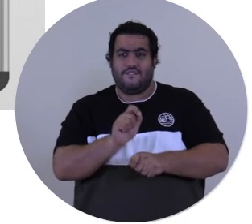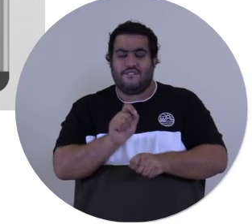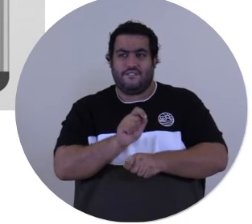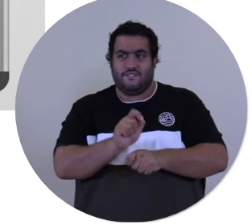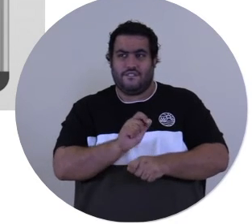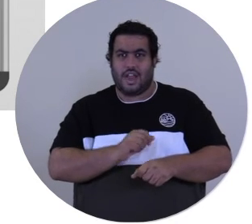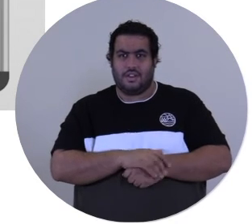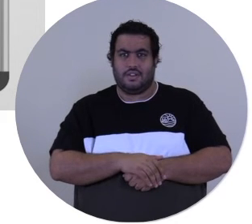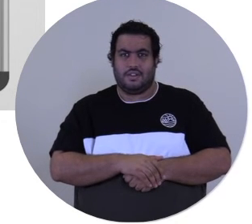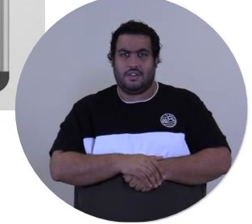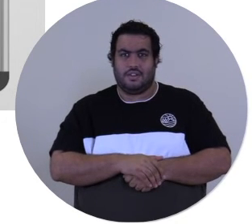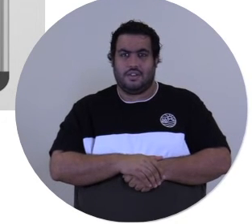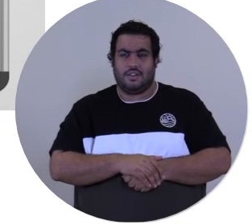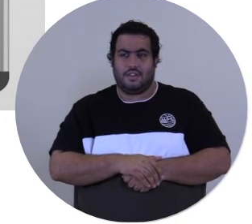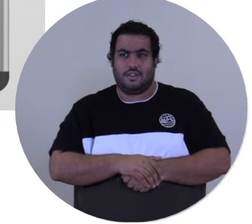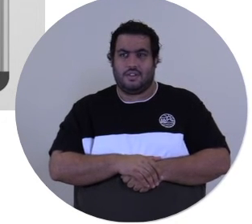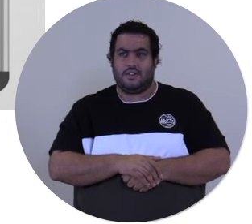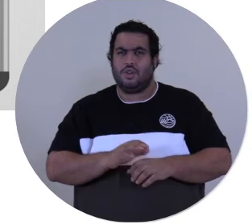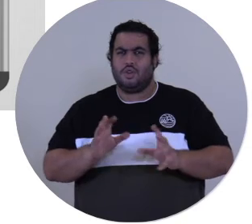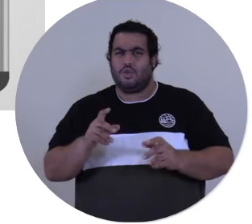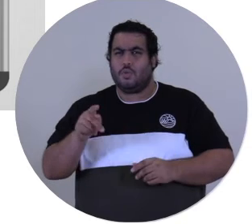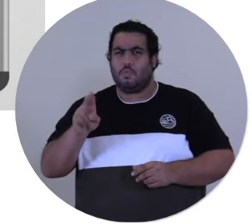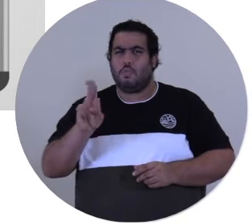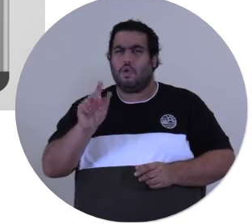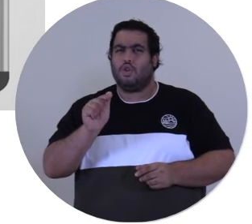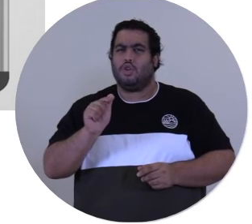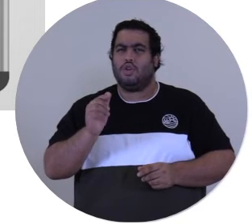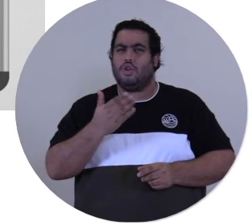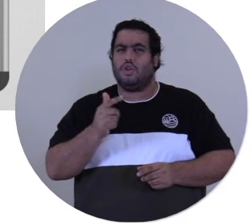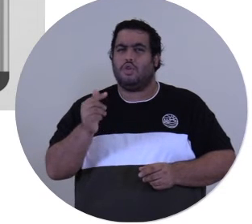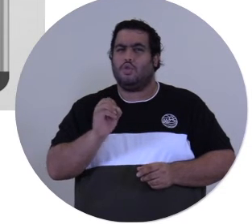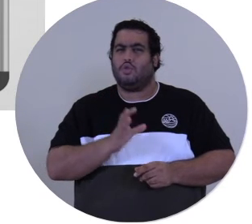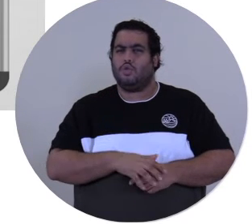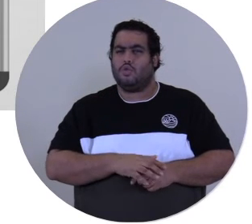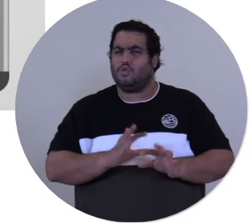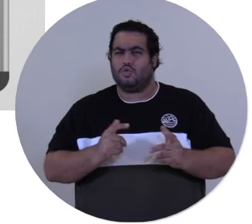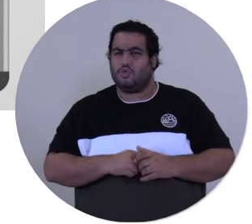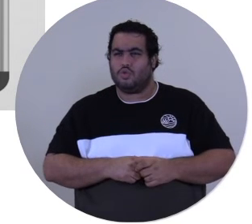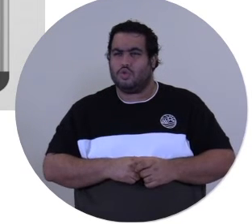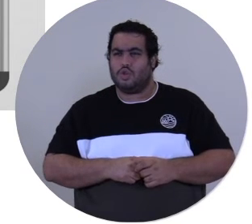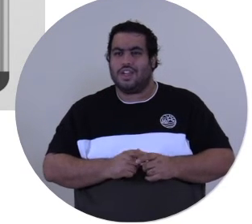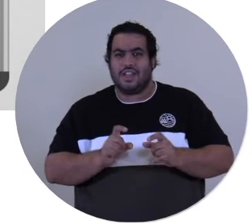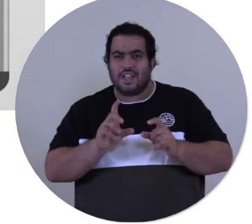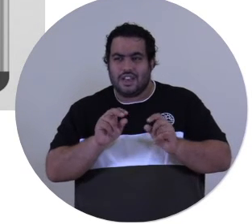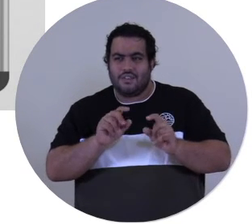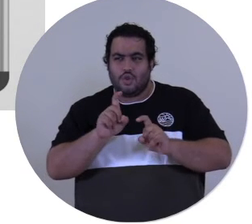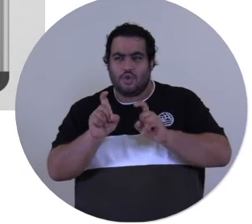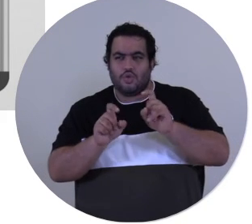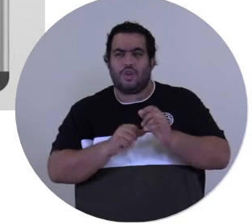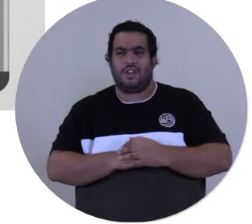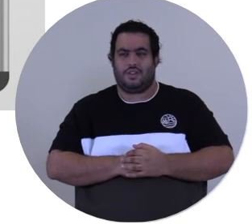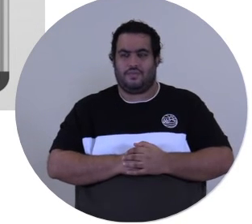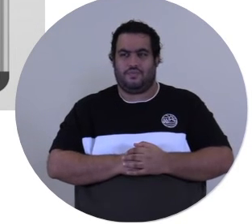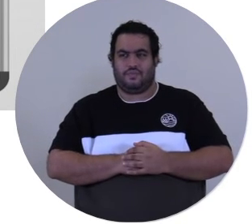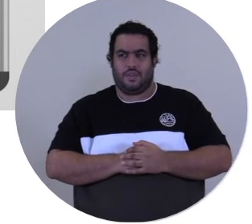to. Put to is a phrasal verb. It means to ask someone a question. Example,